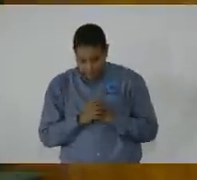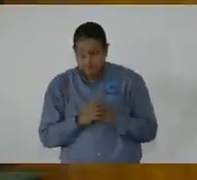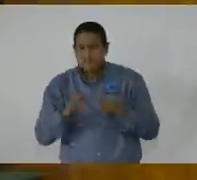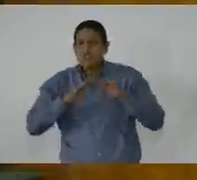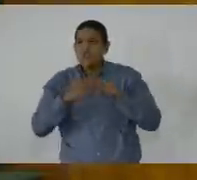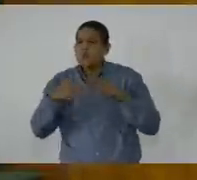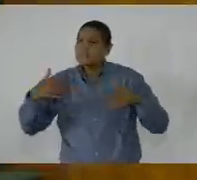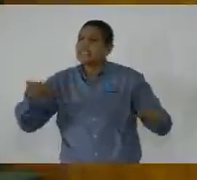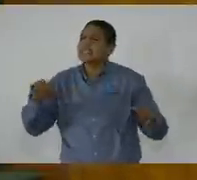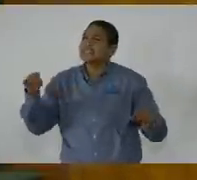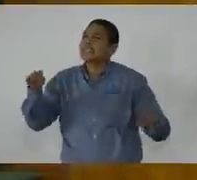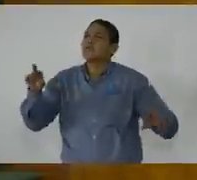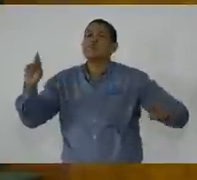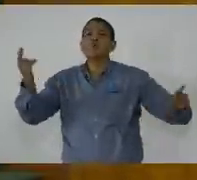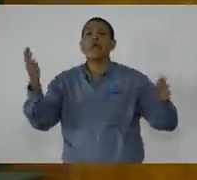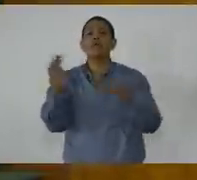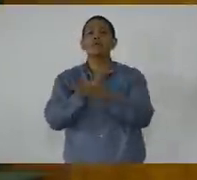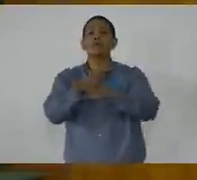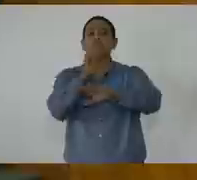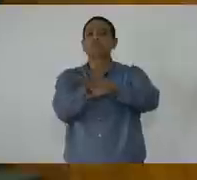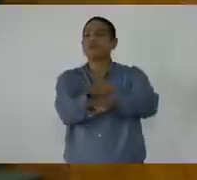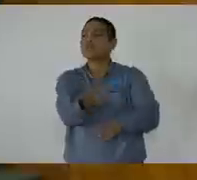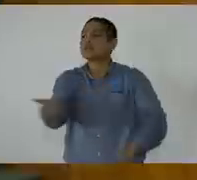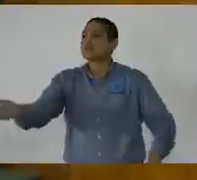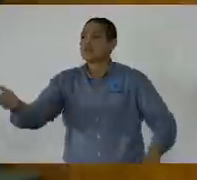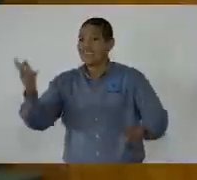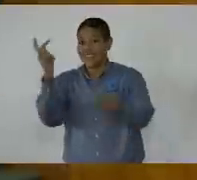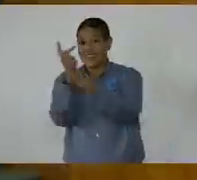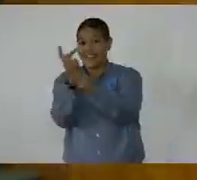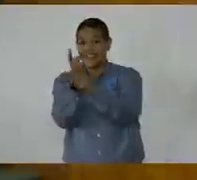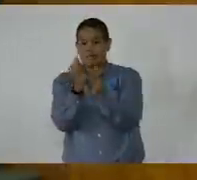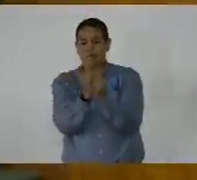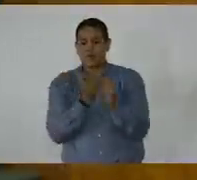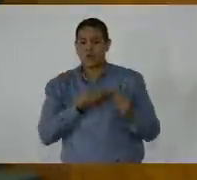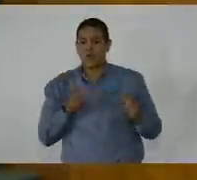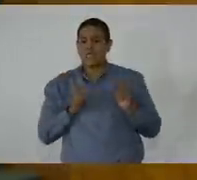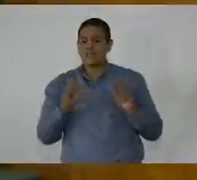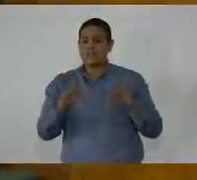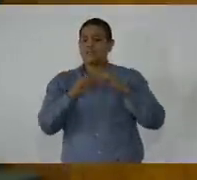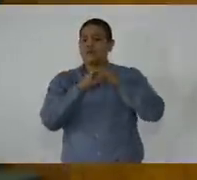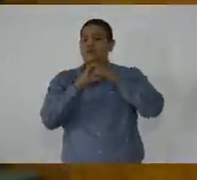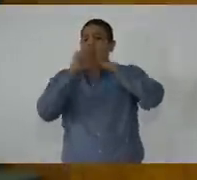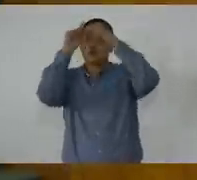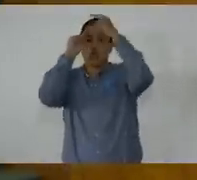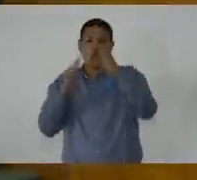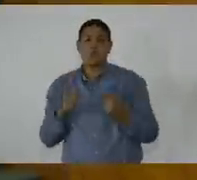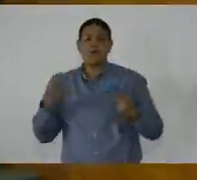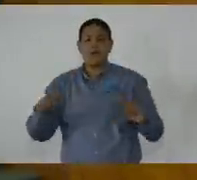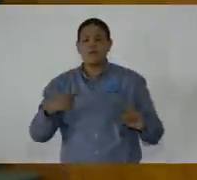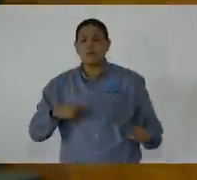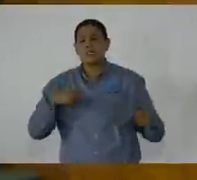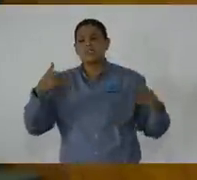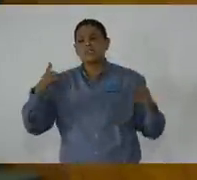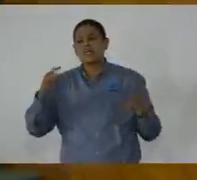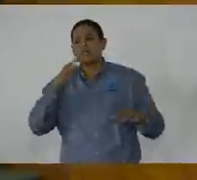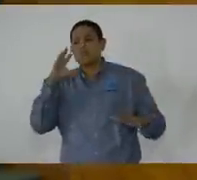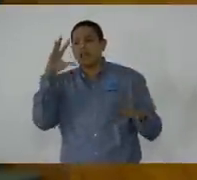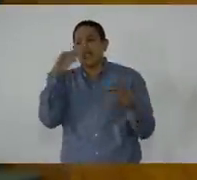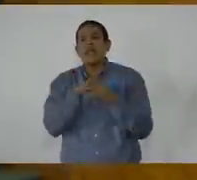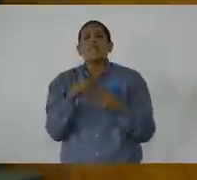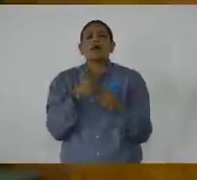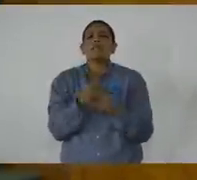Jamaica remains ready for business, and in keeping with our investment promotion objectives, we continue to embark